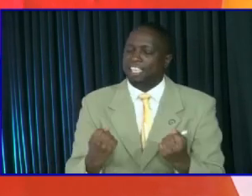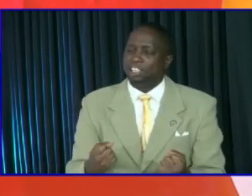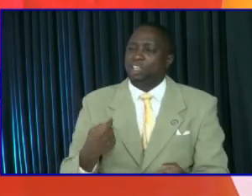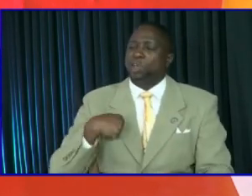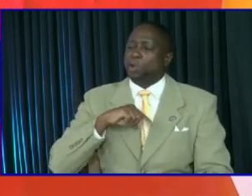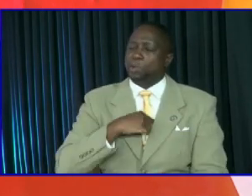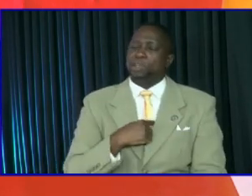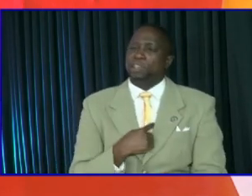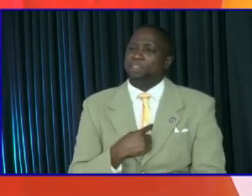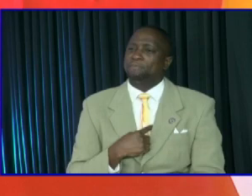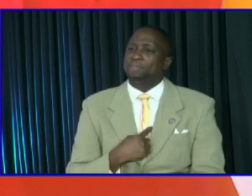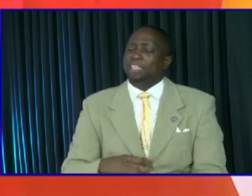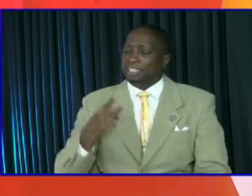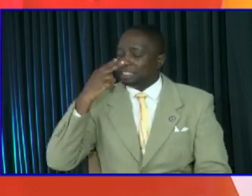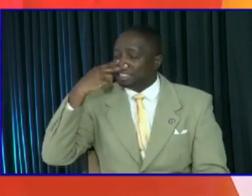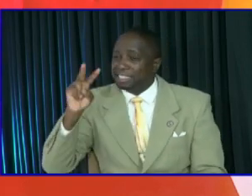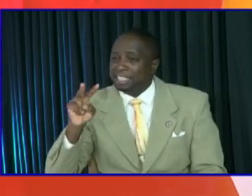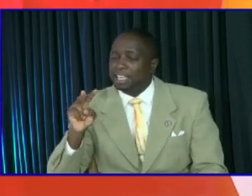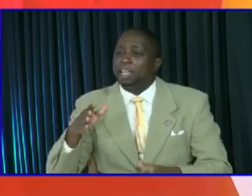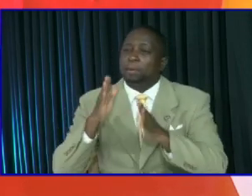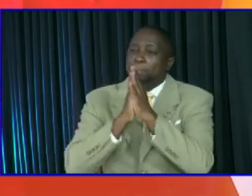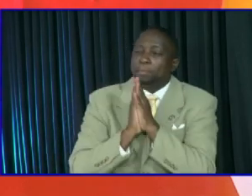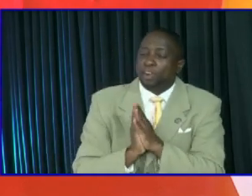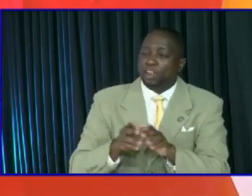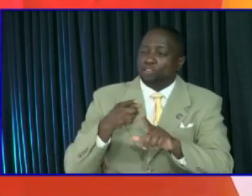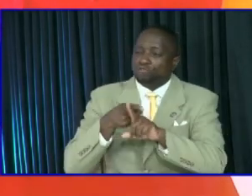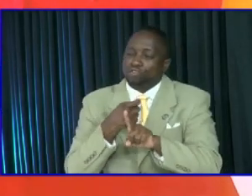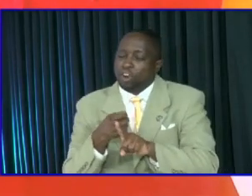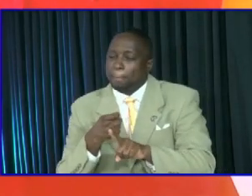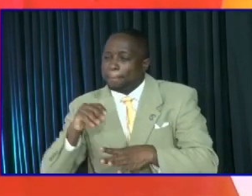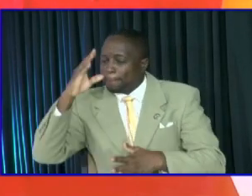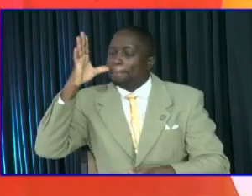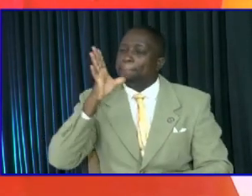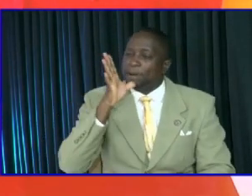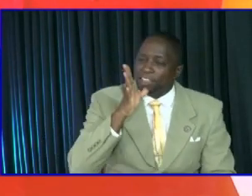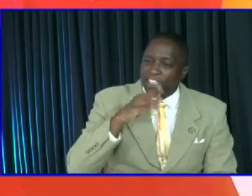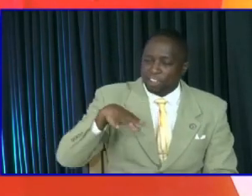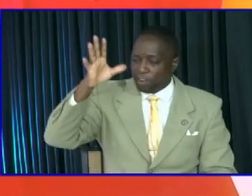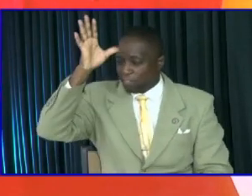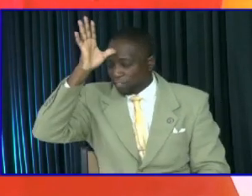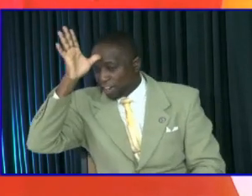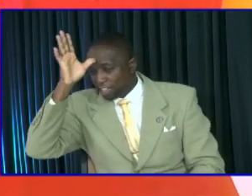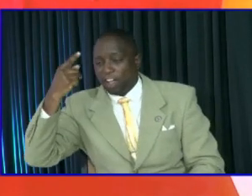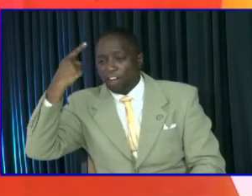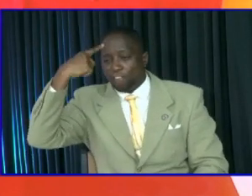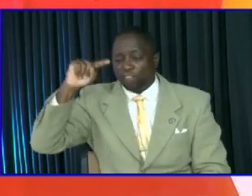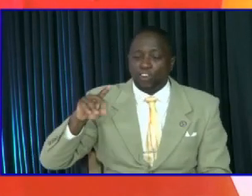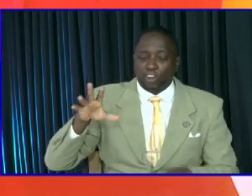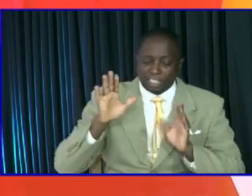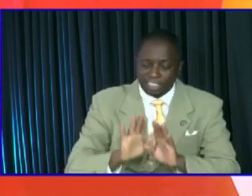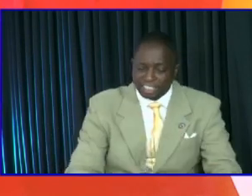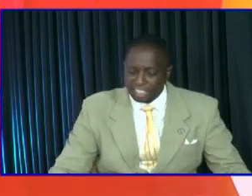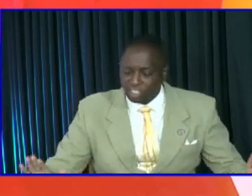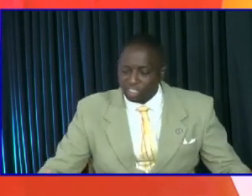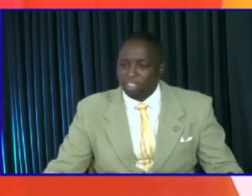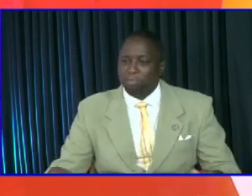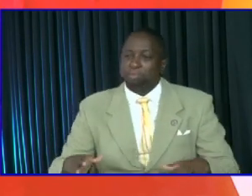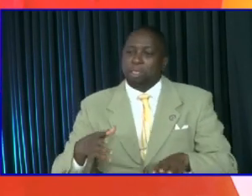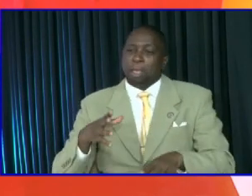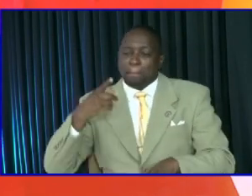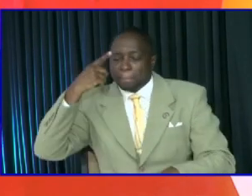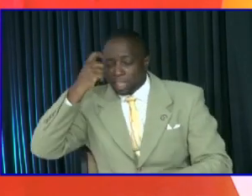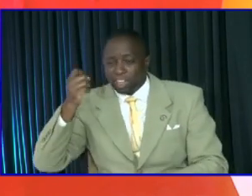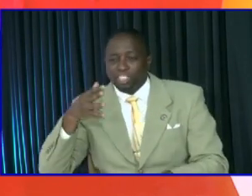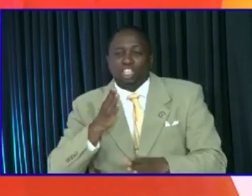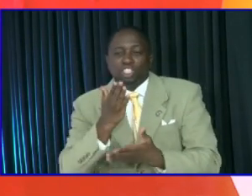who have sent in requests asking for prayer for their children. Some have gone wayward, but oh God, we pray that